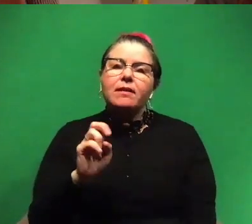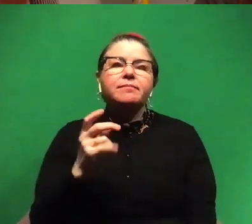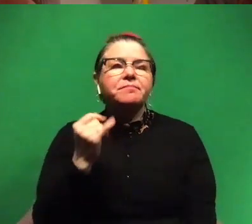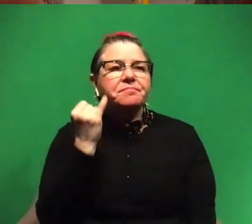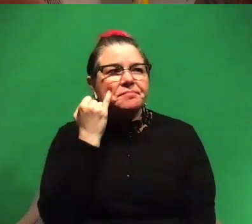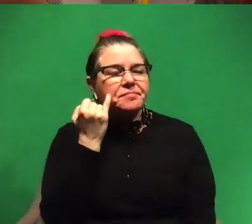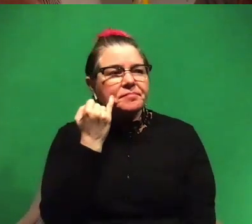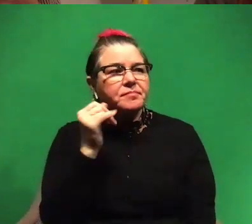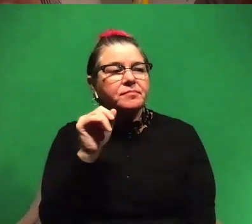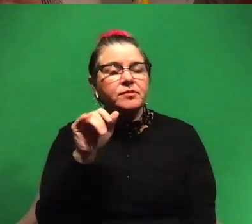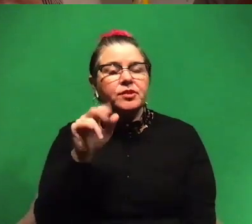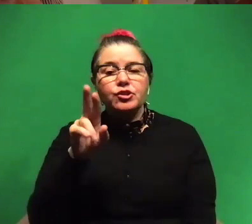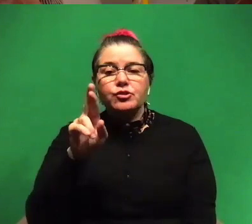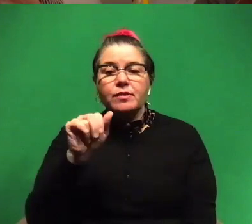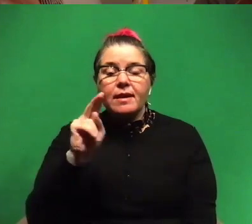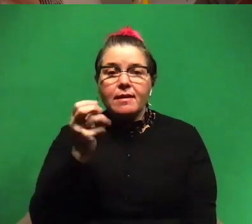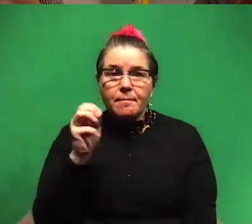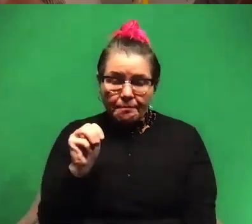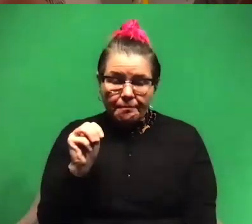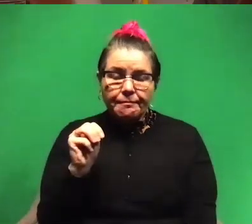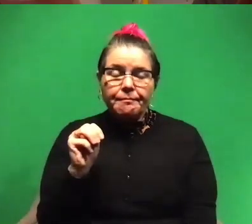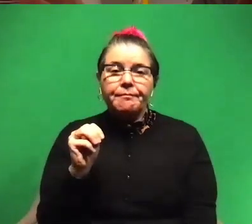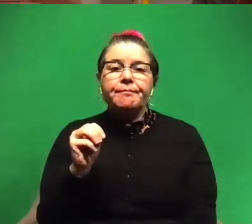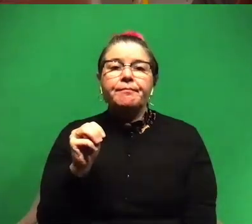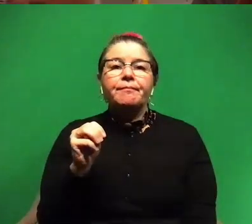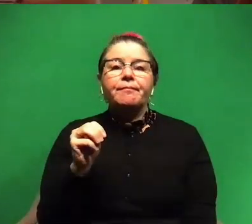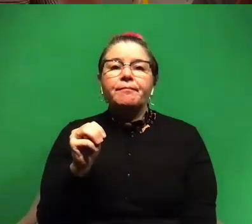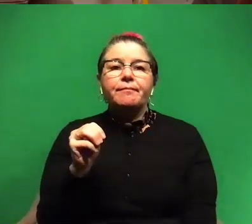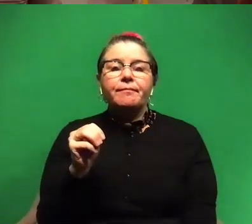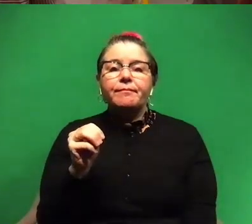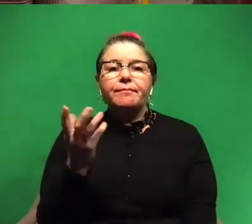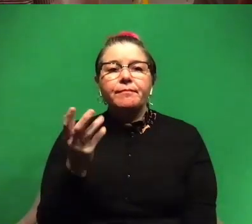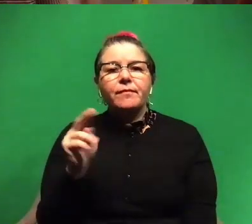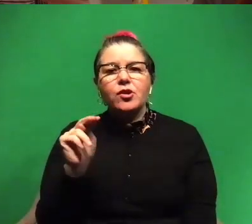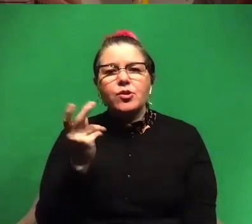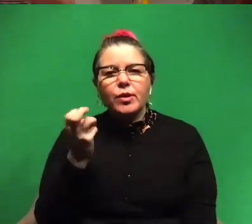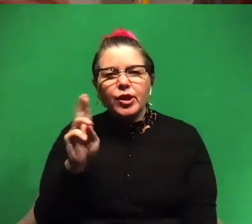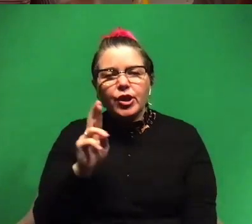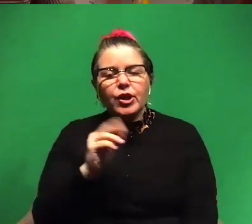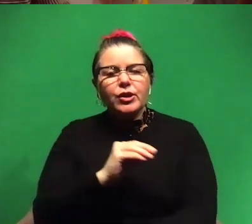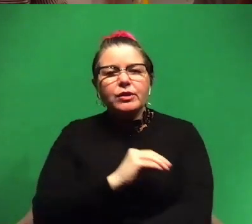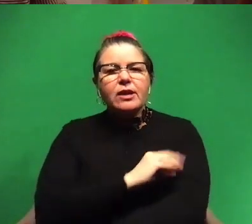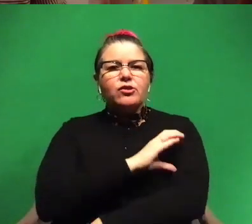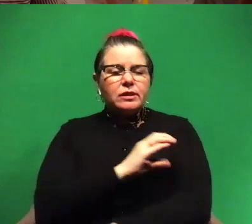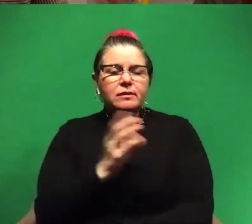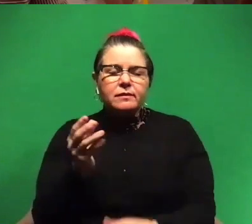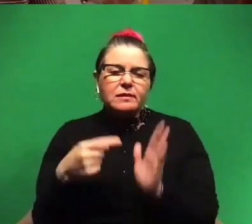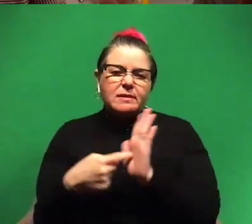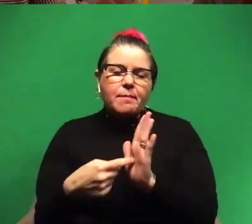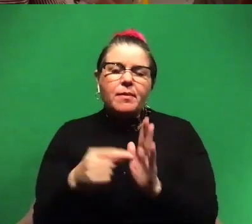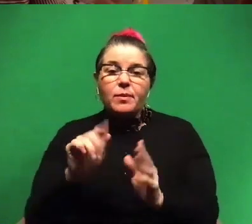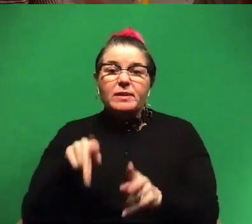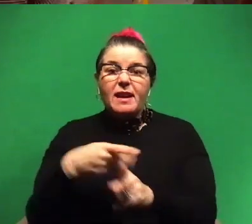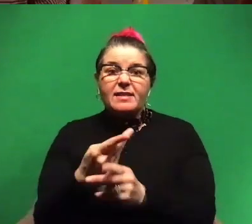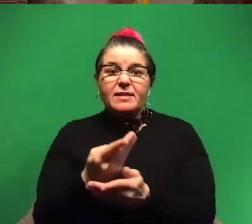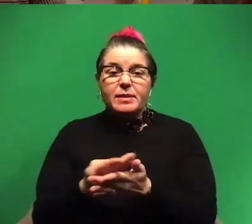like uranium, it like for like nuclear energy, say, right, those kinds of